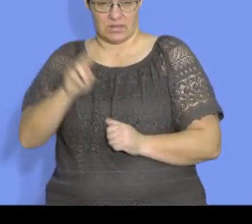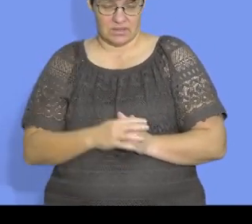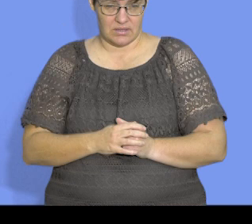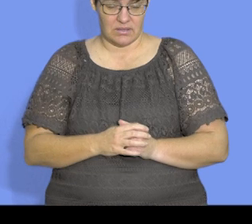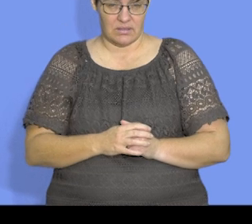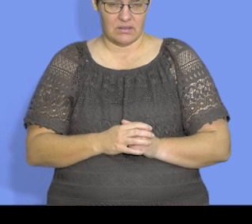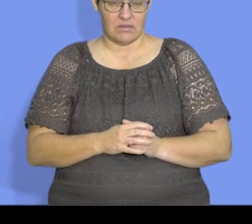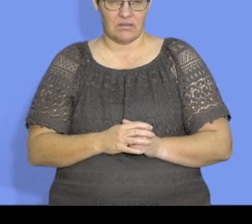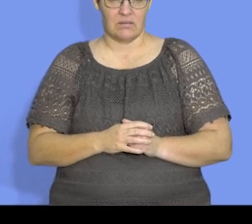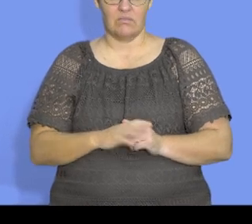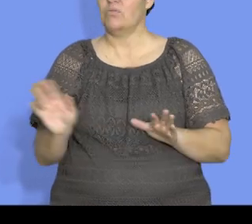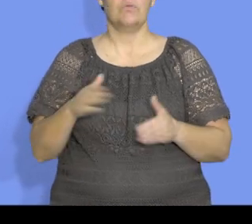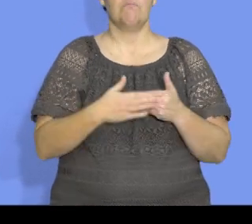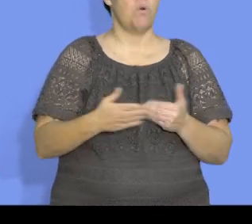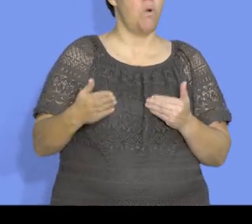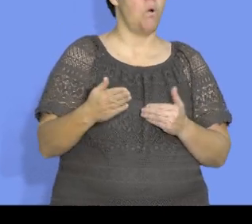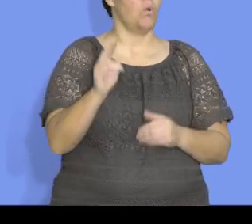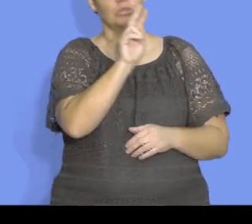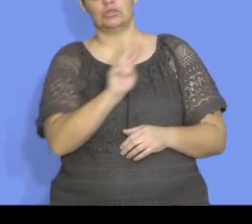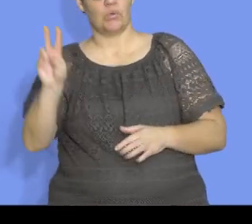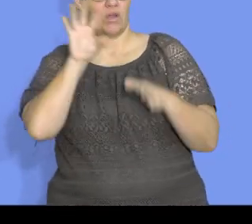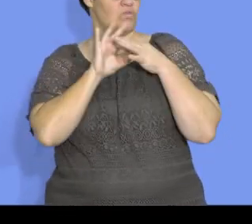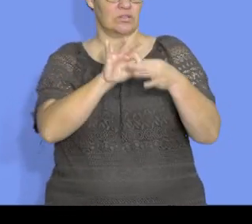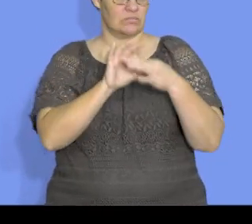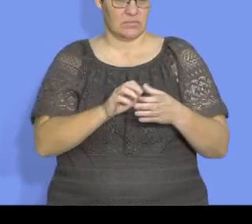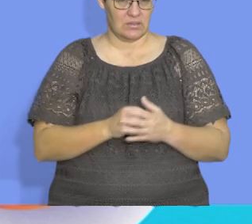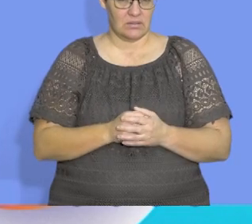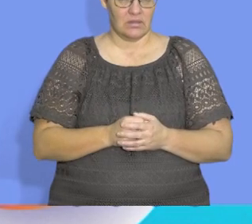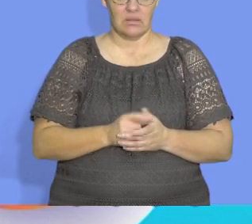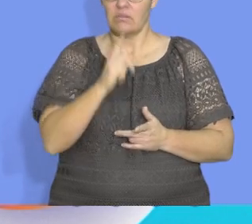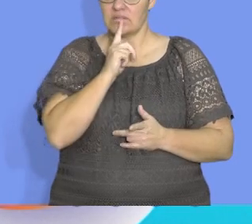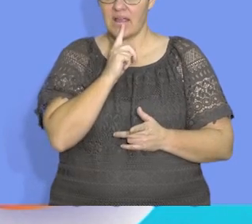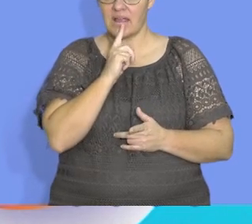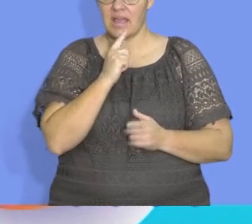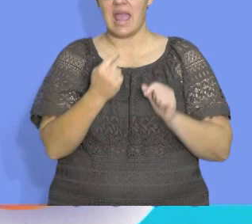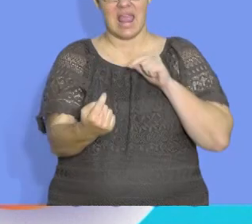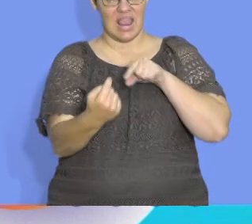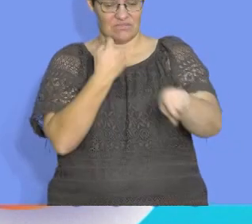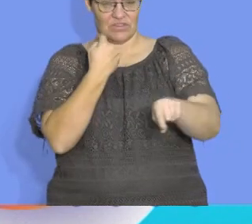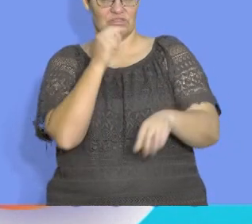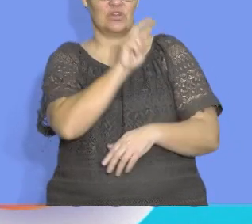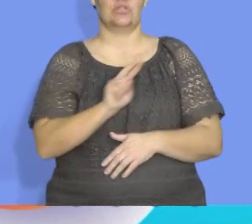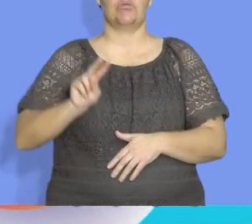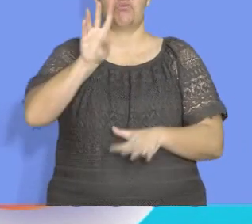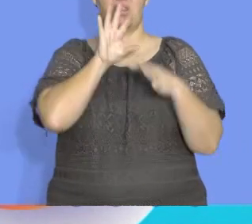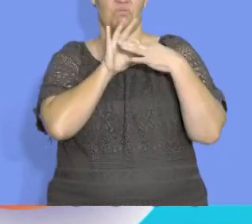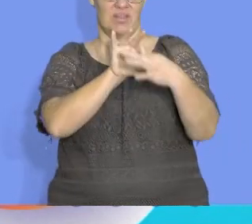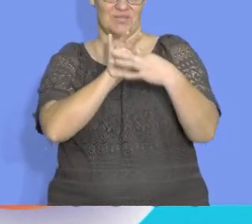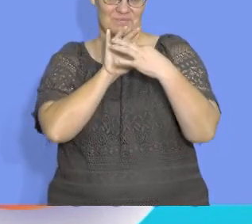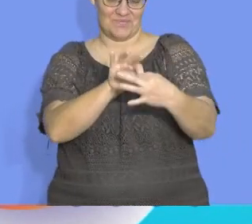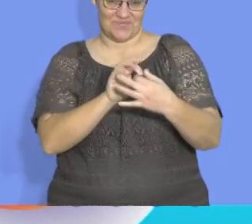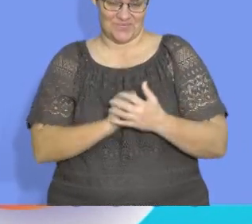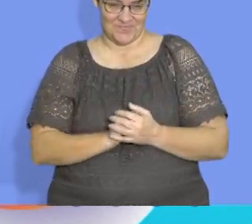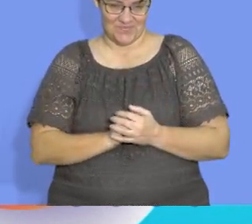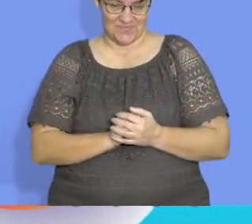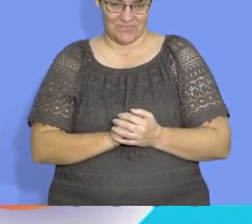squared. This is no longer a squared relationship. It's known as an inverse square relationship. And